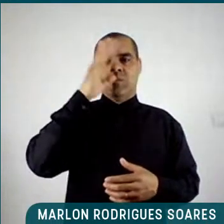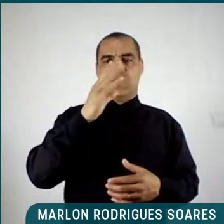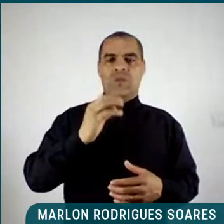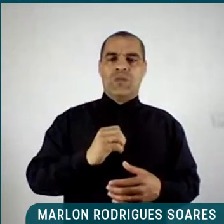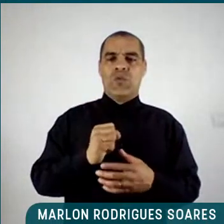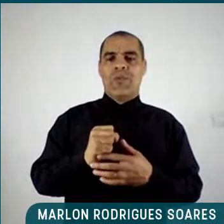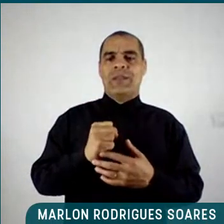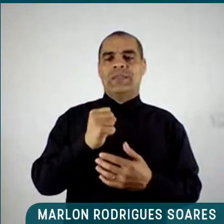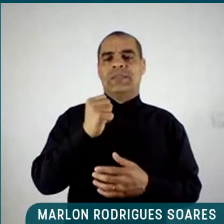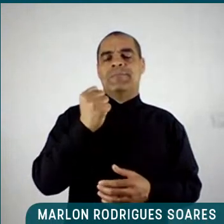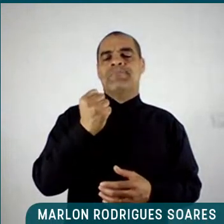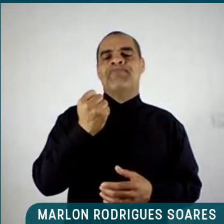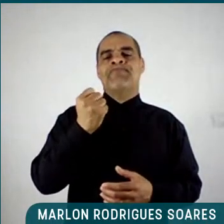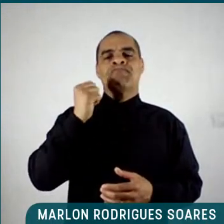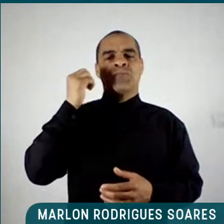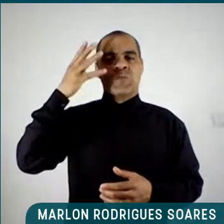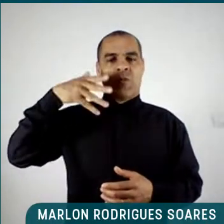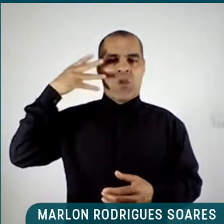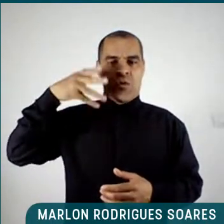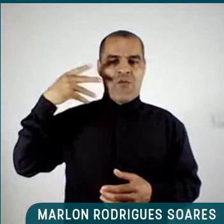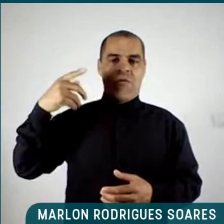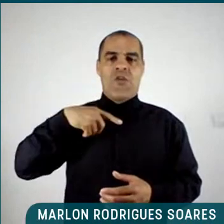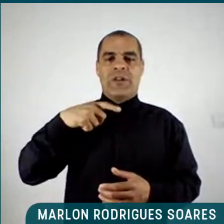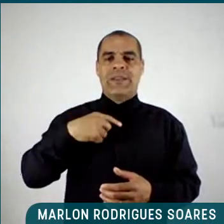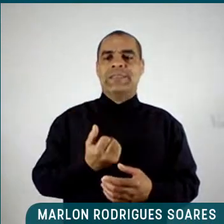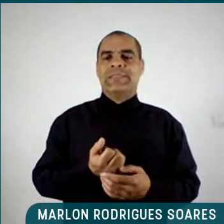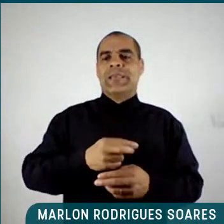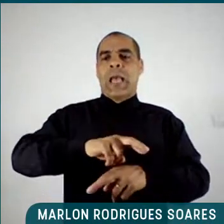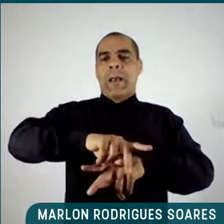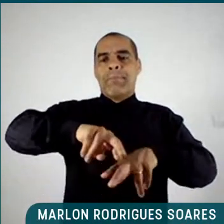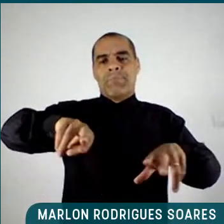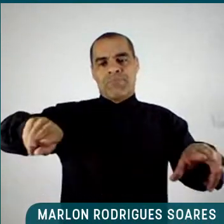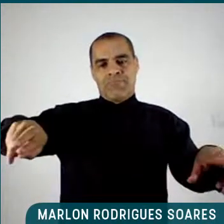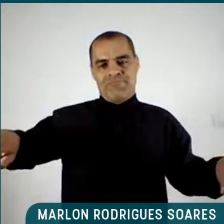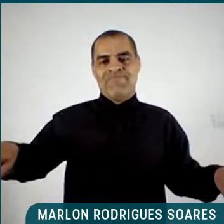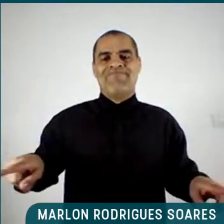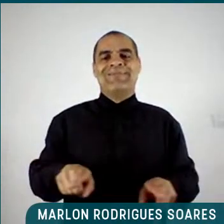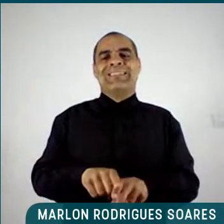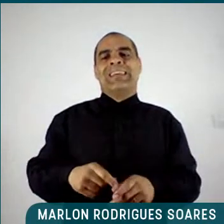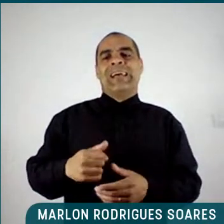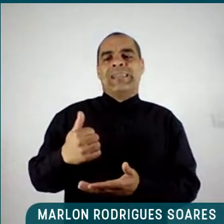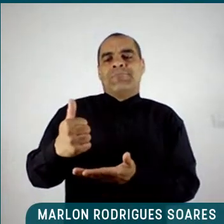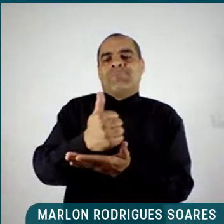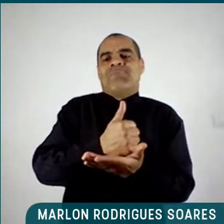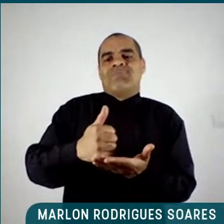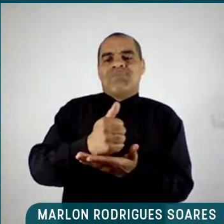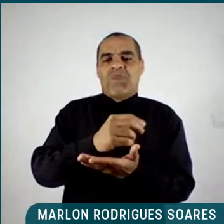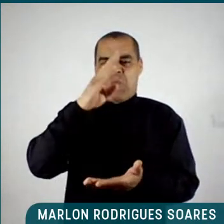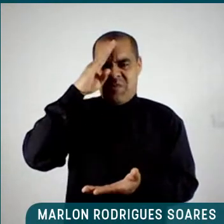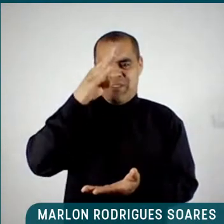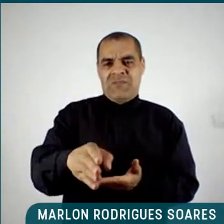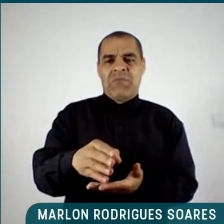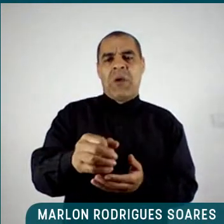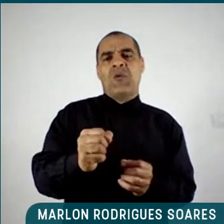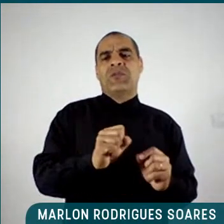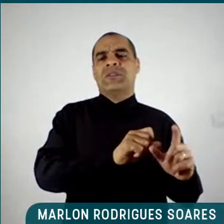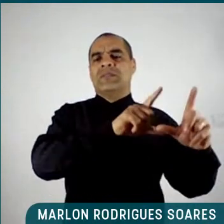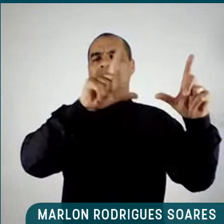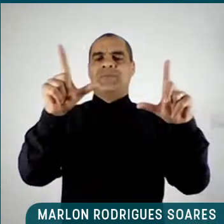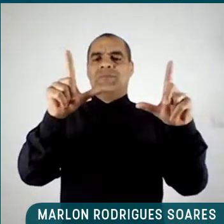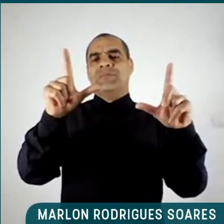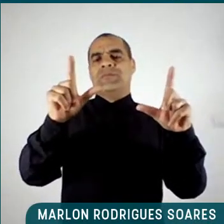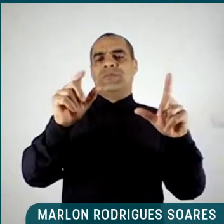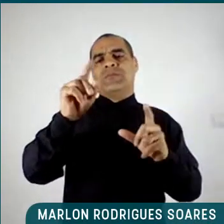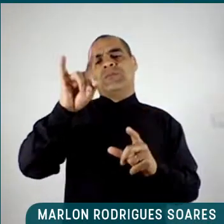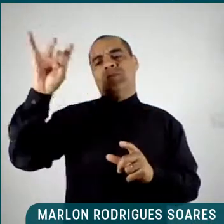bring to you da a pluralidade reflection. curricular desde Here a in Brazil Forum, we have desenvolvimento de uma estratégia de diversity